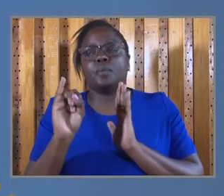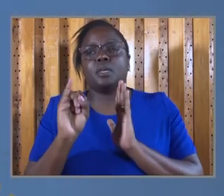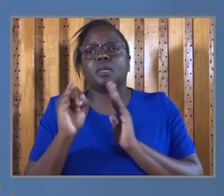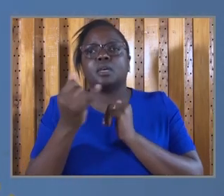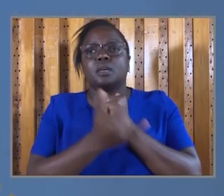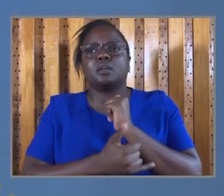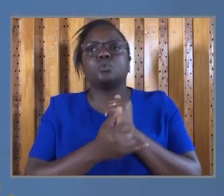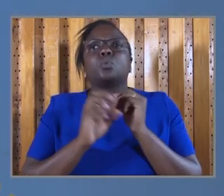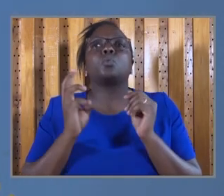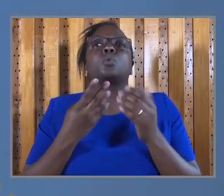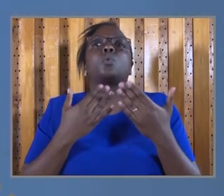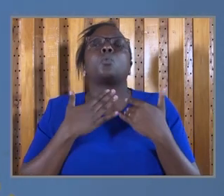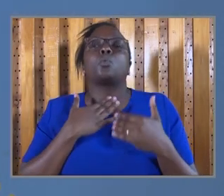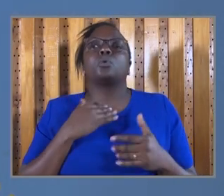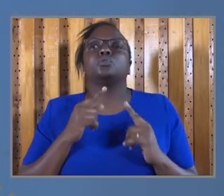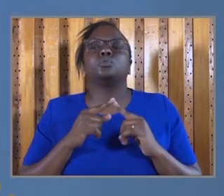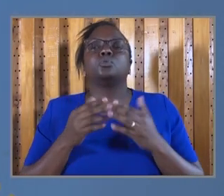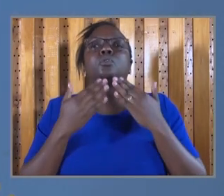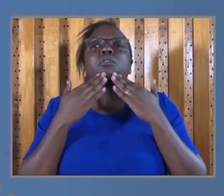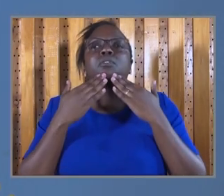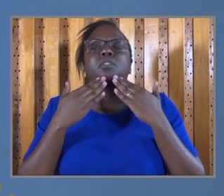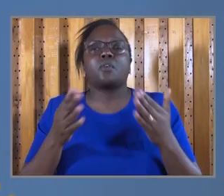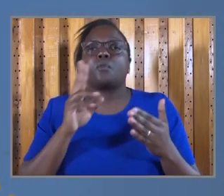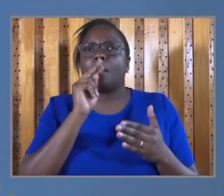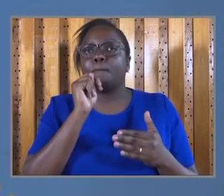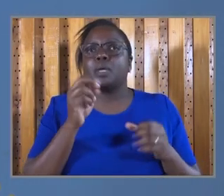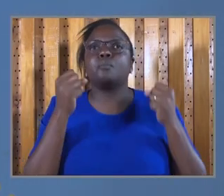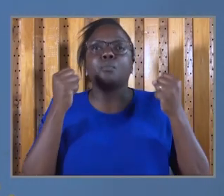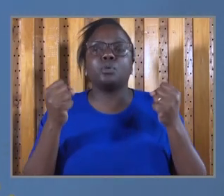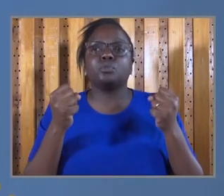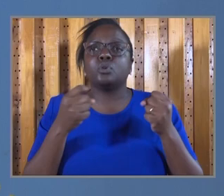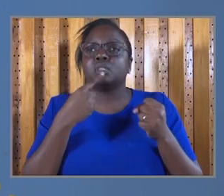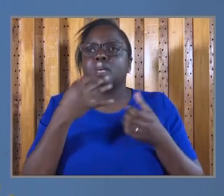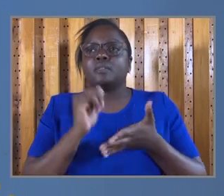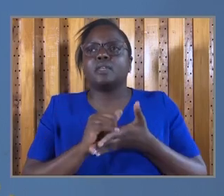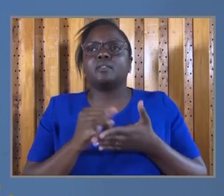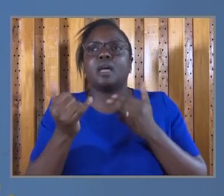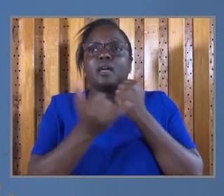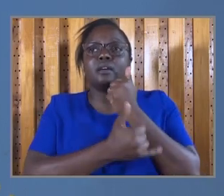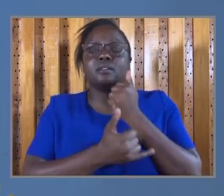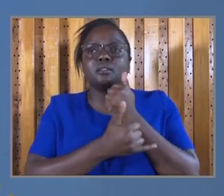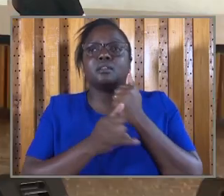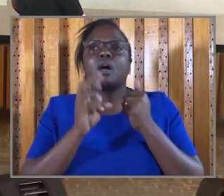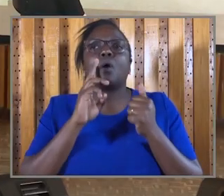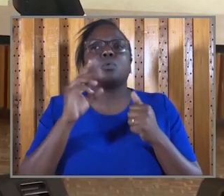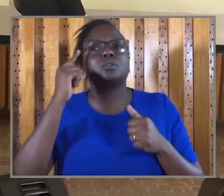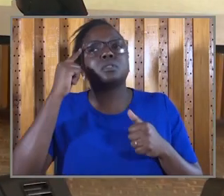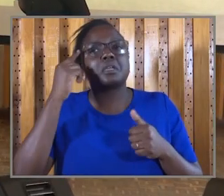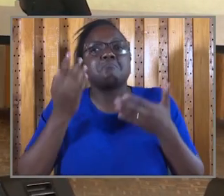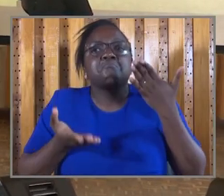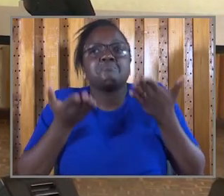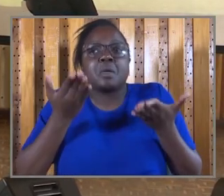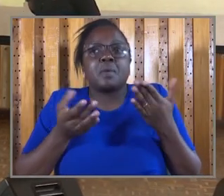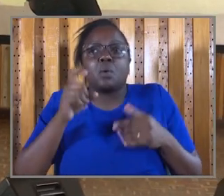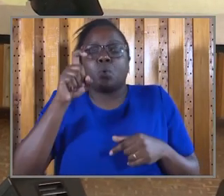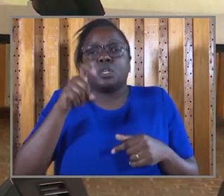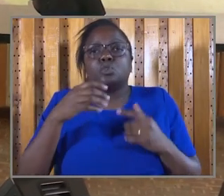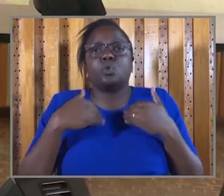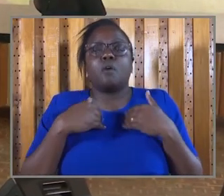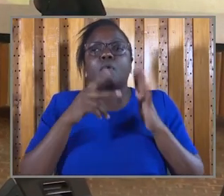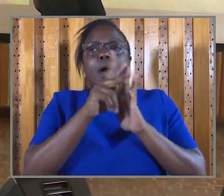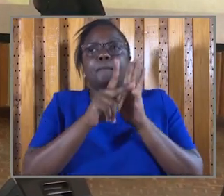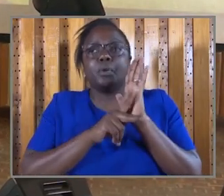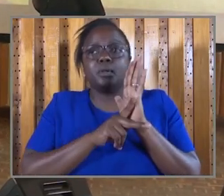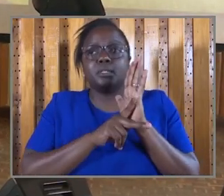We want to thank you for being bold to say that their countries, I was actually thinking that maybe there should be a policy that